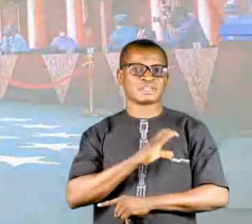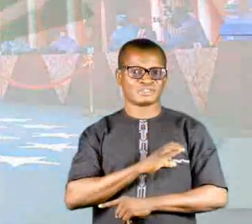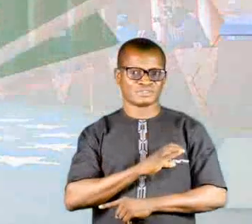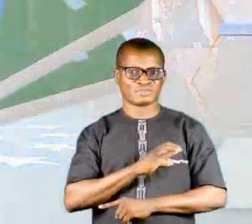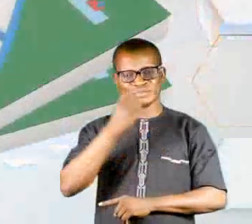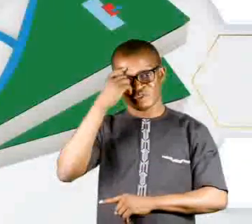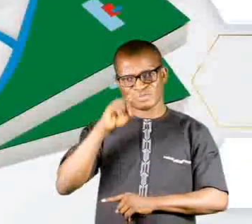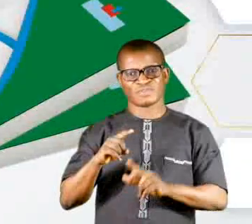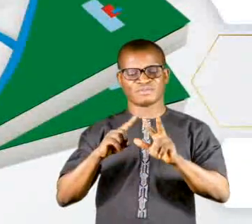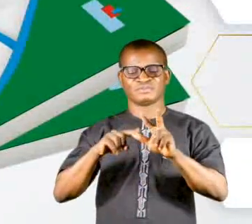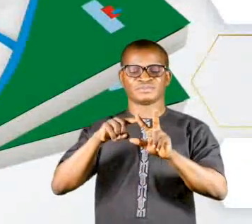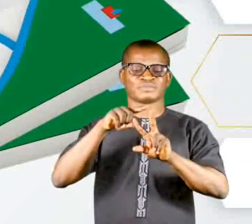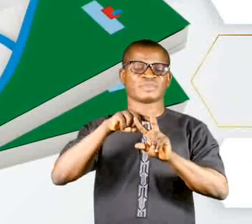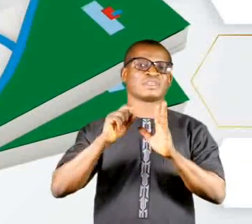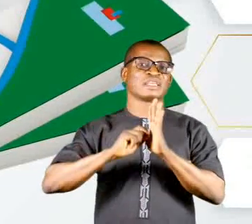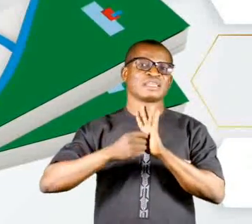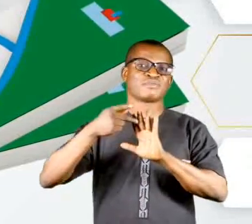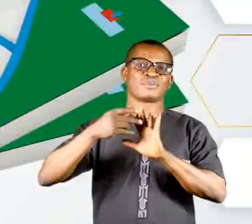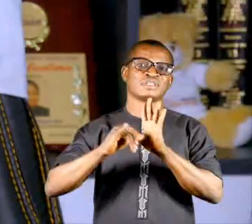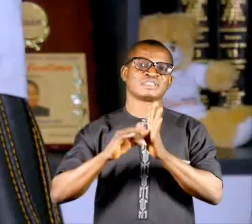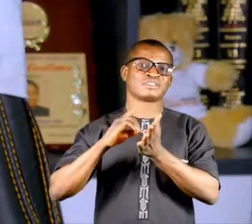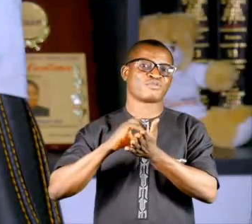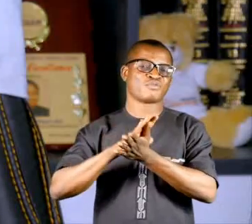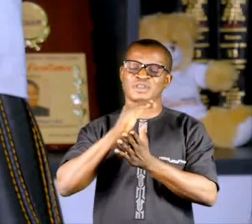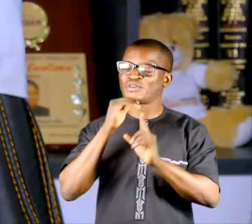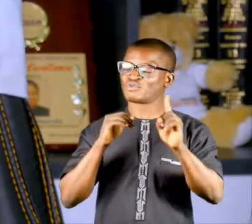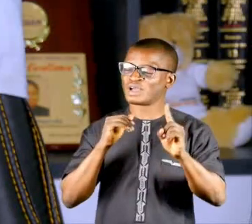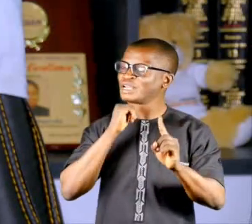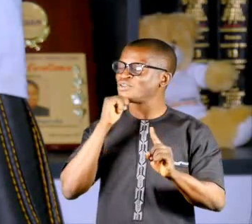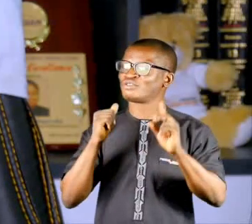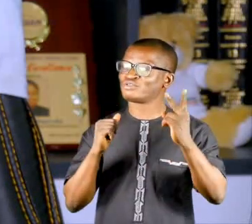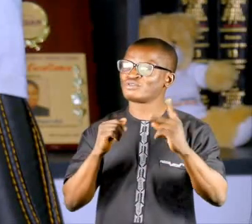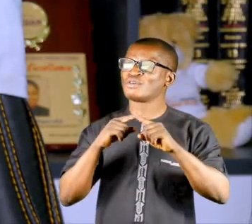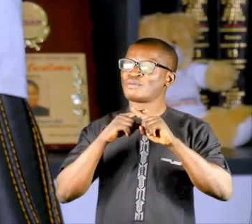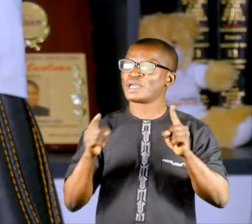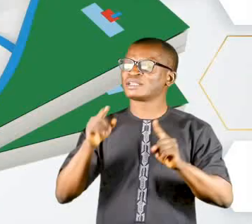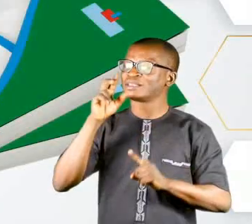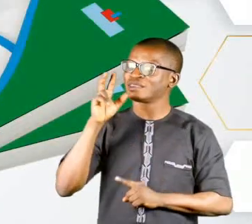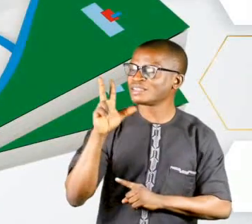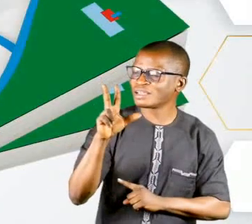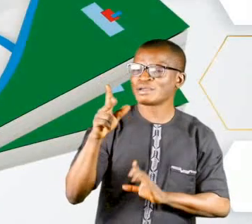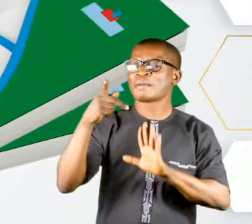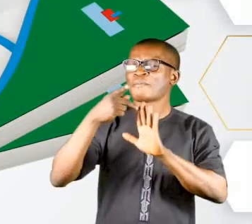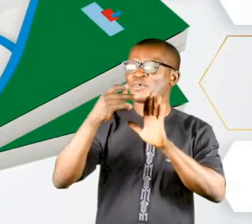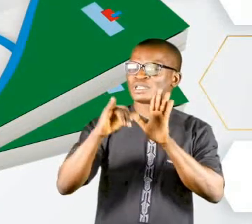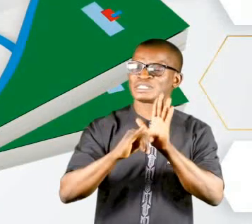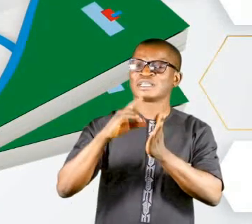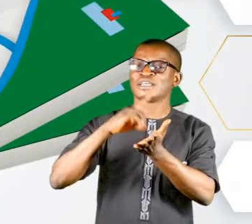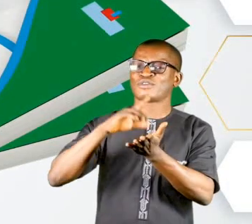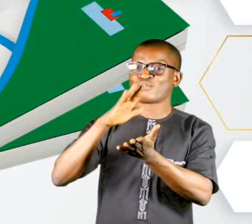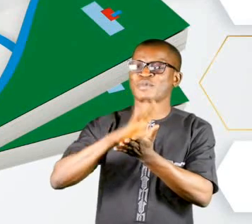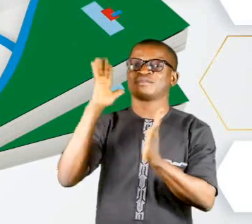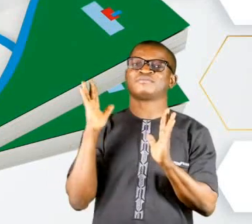Council for 3 key policy documents, not 1, not 2, but 3 policy